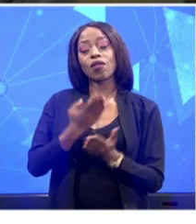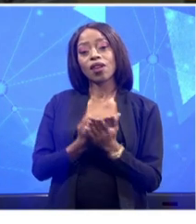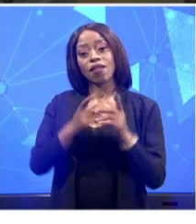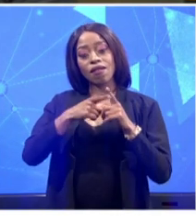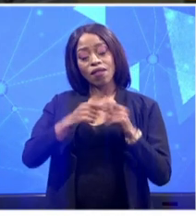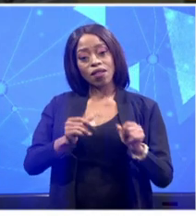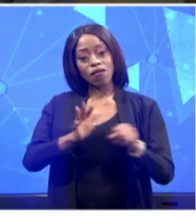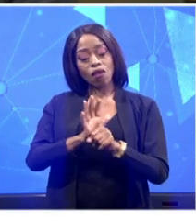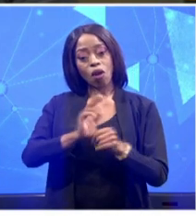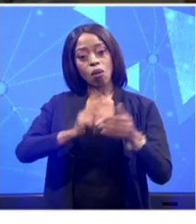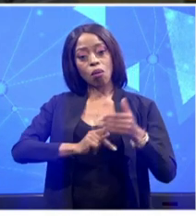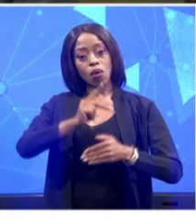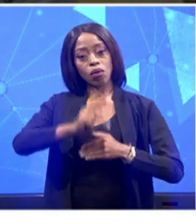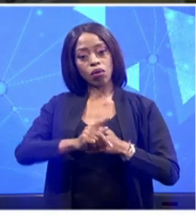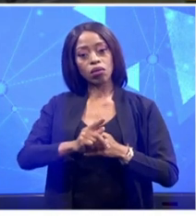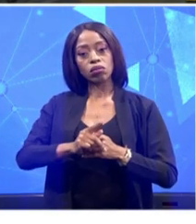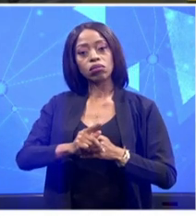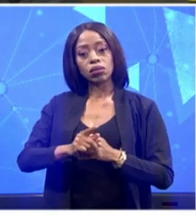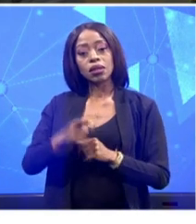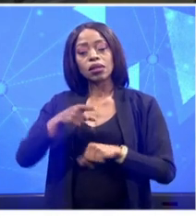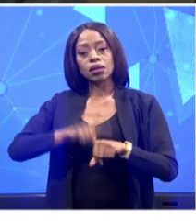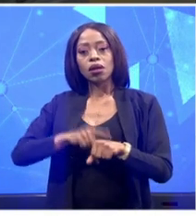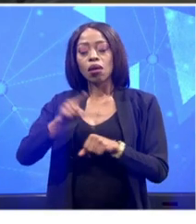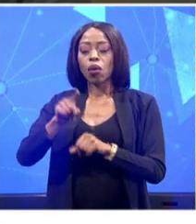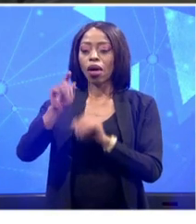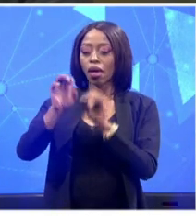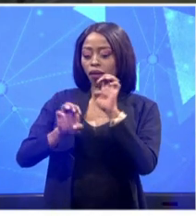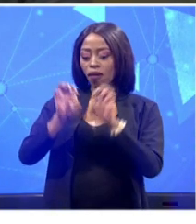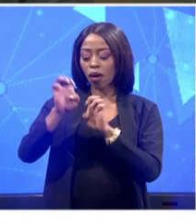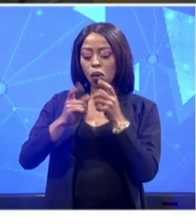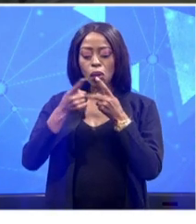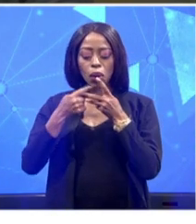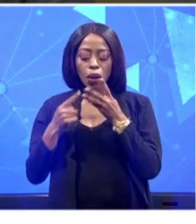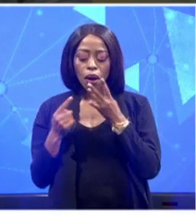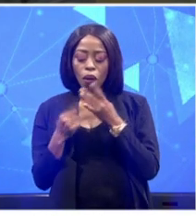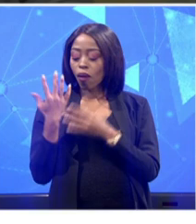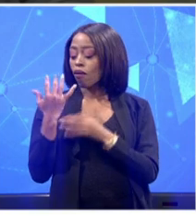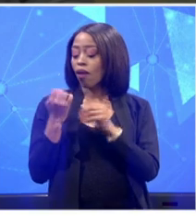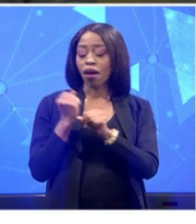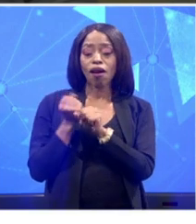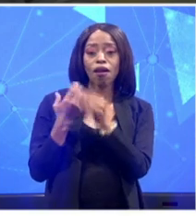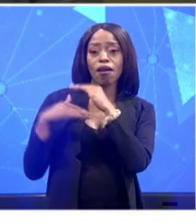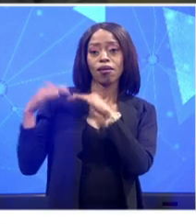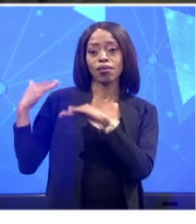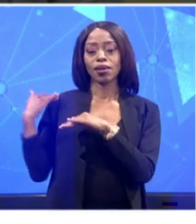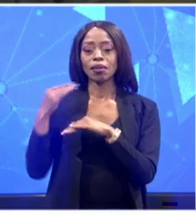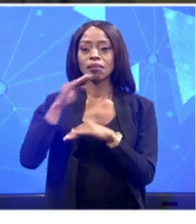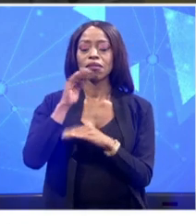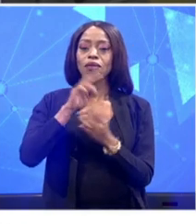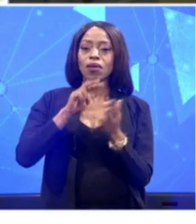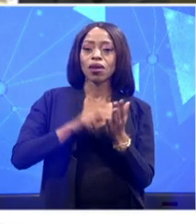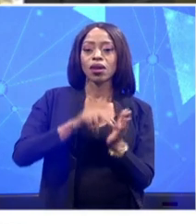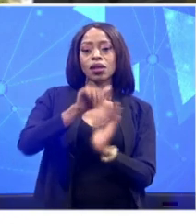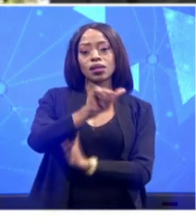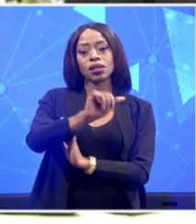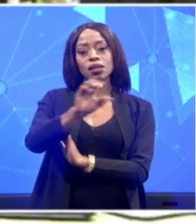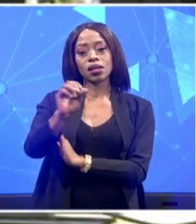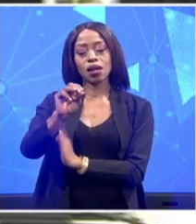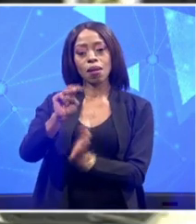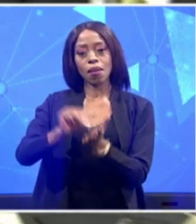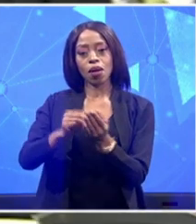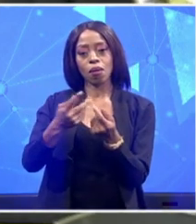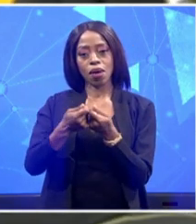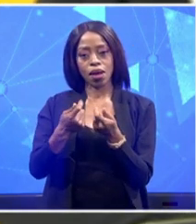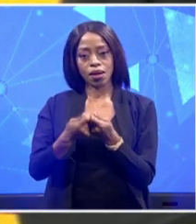full project, when we did our estimate about 5 years ago, we needed 600 million